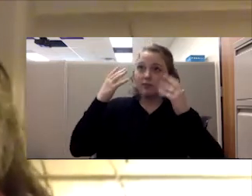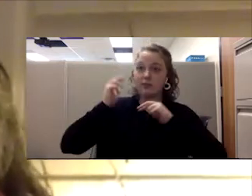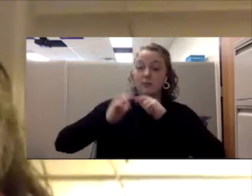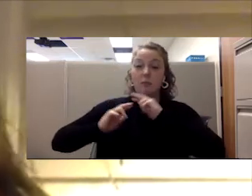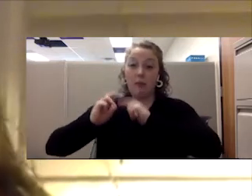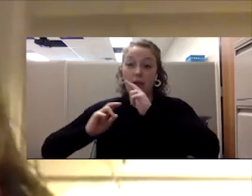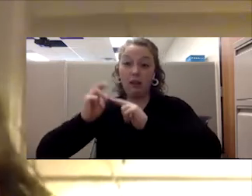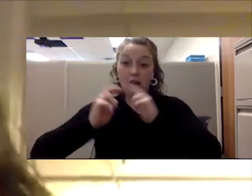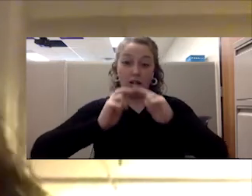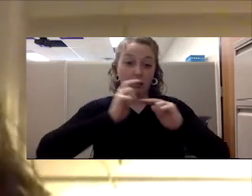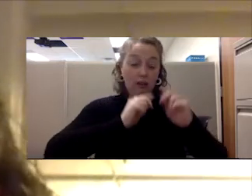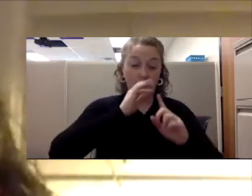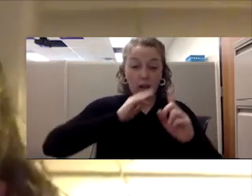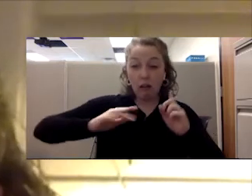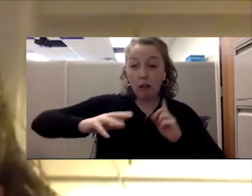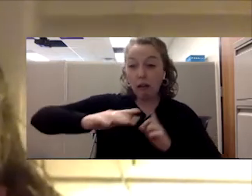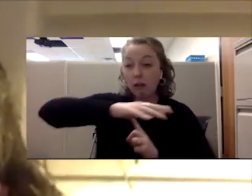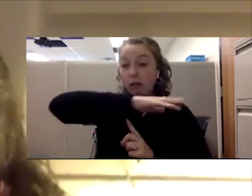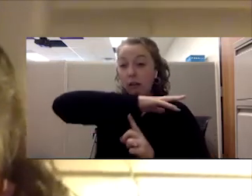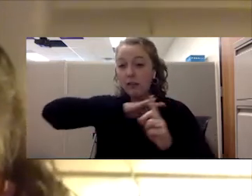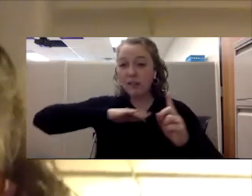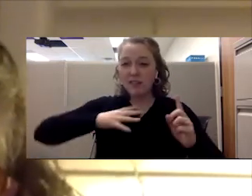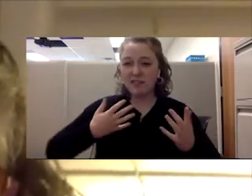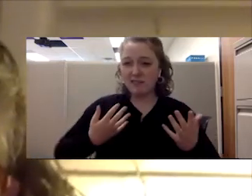inside a construction project.